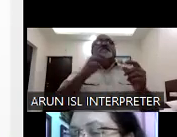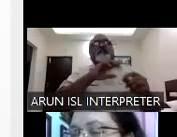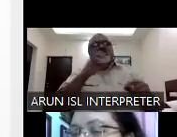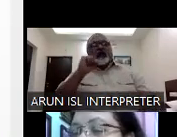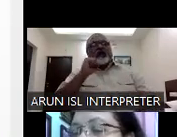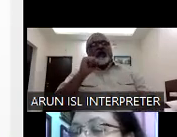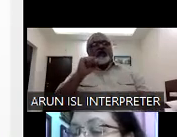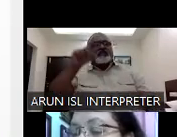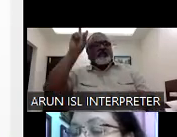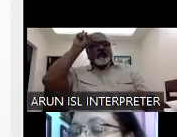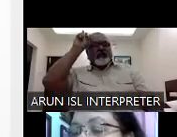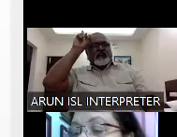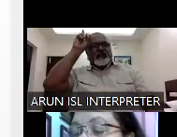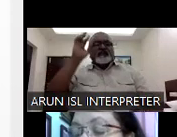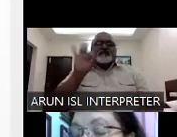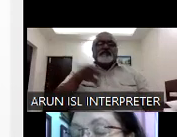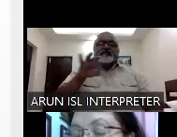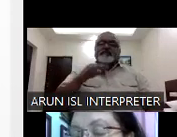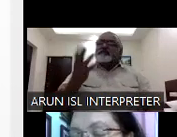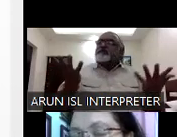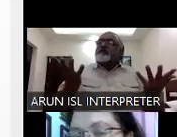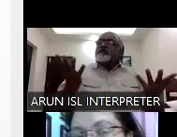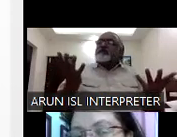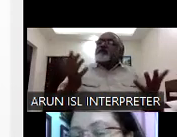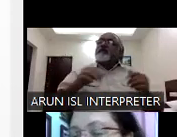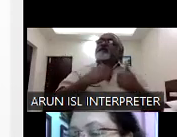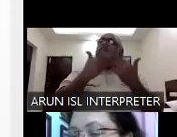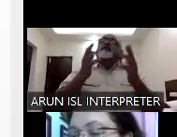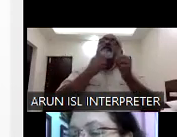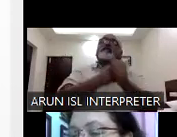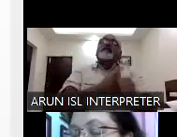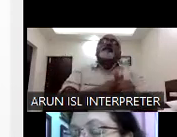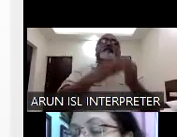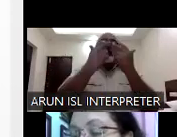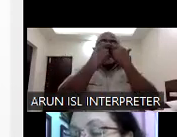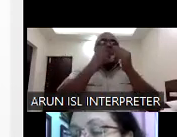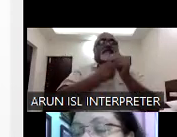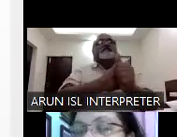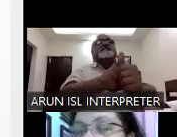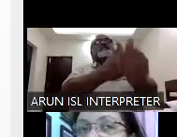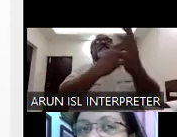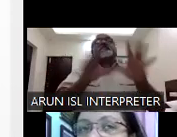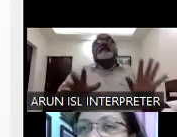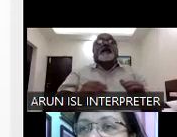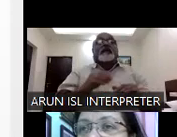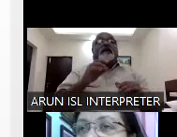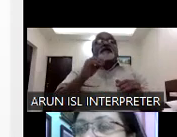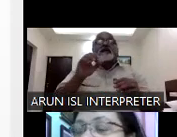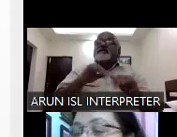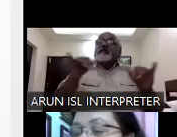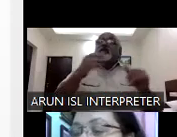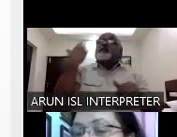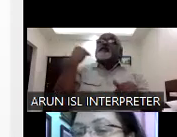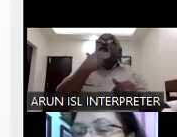example I gave you about the miracle cure. Parents search for their child with disability because nobody has